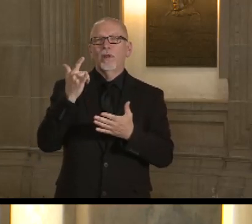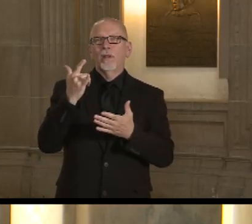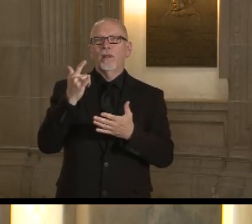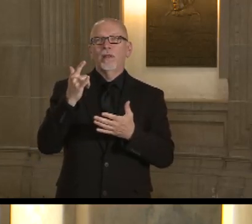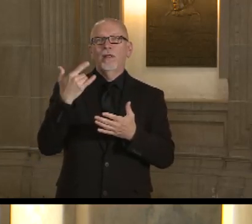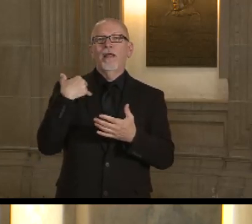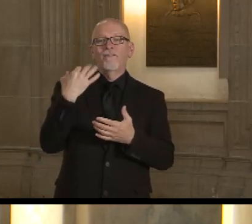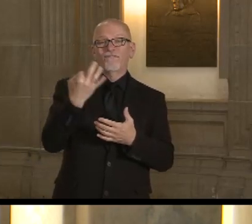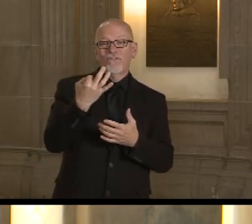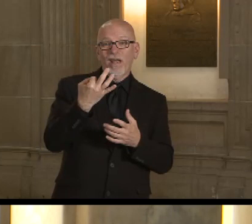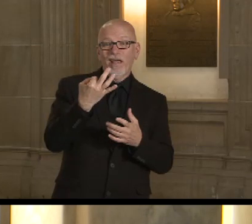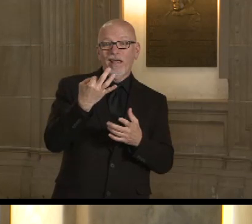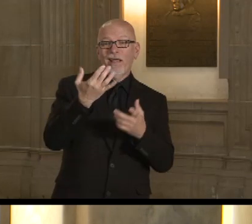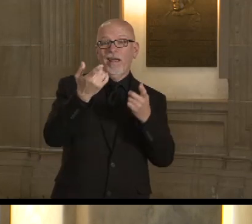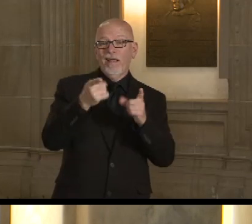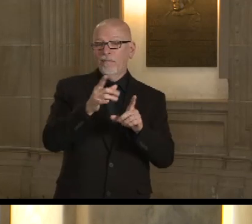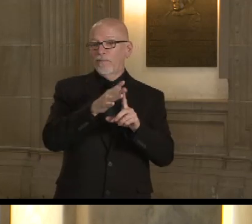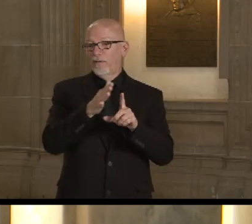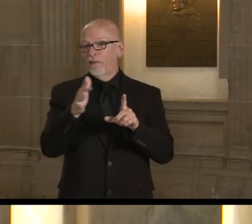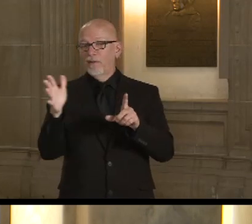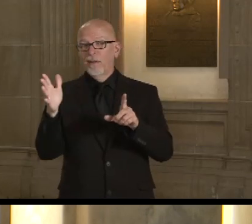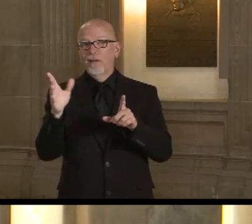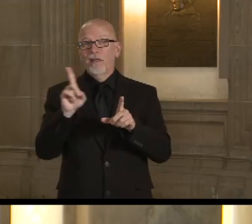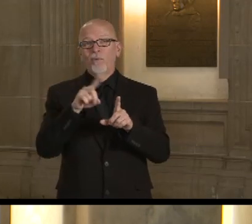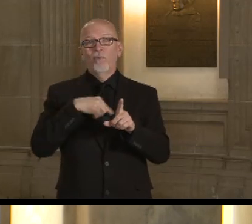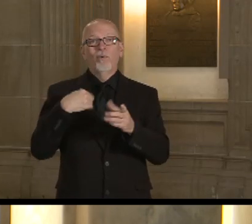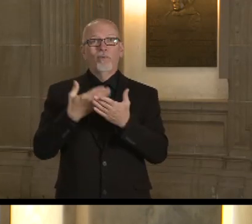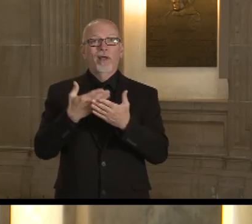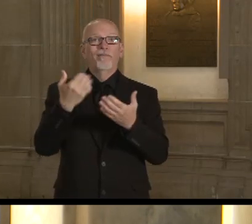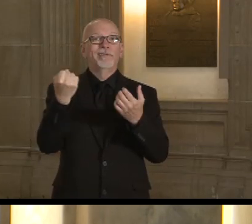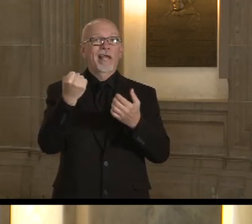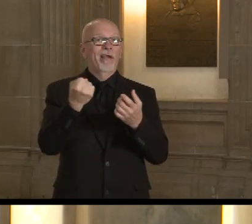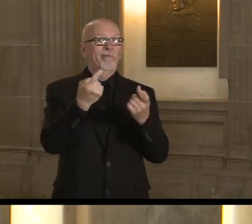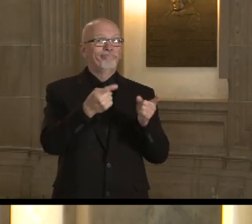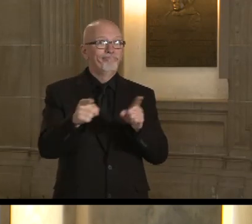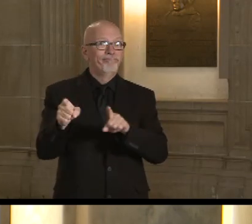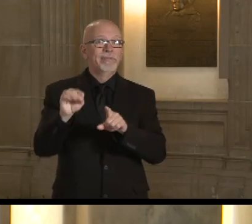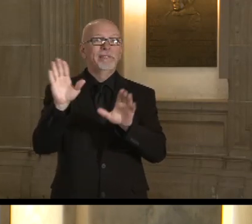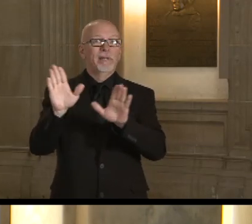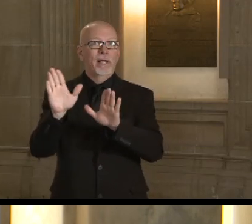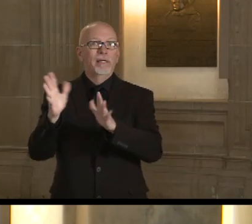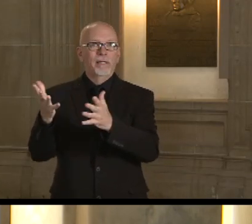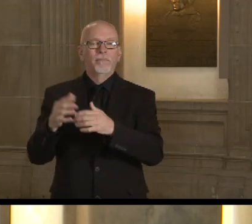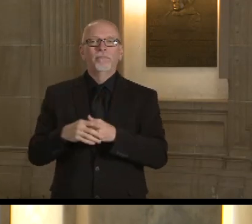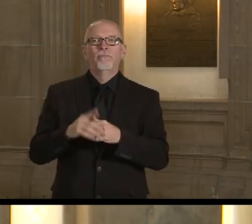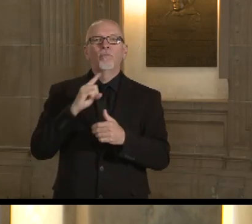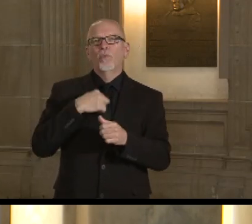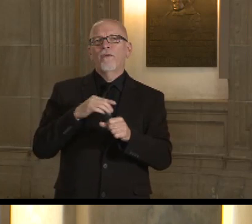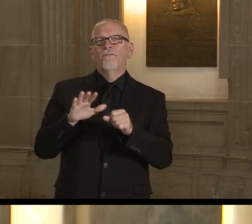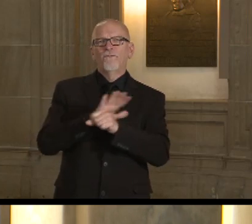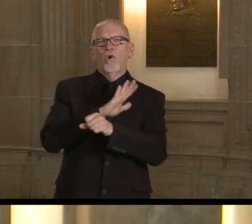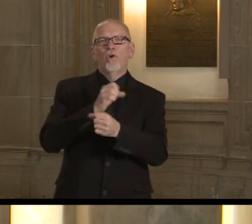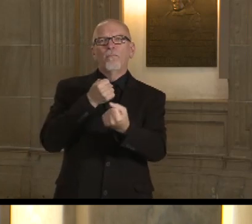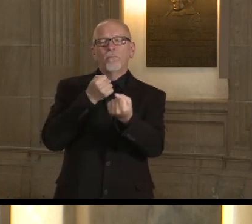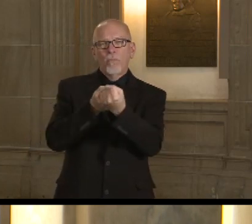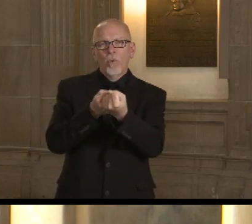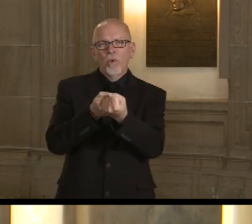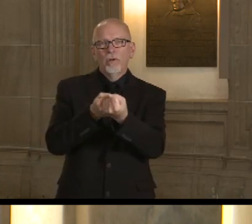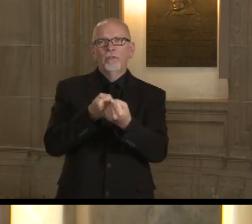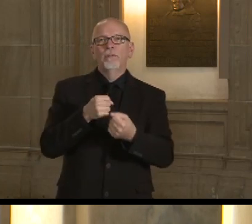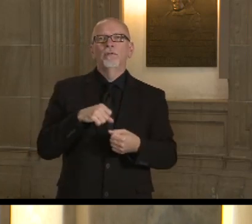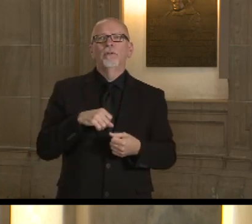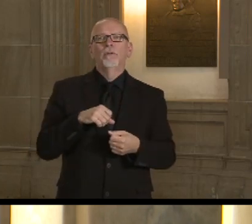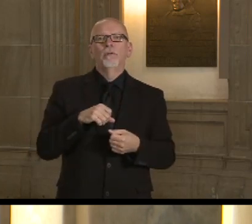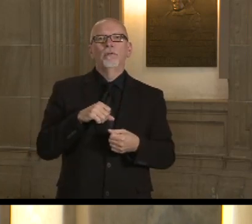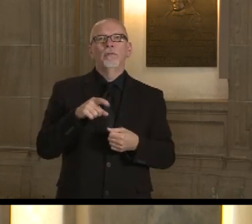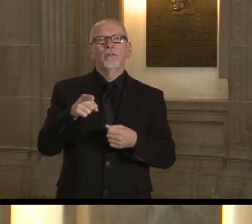were Friday, and that's where we arrived on Saturday and Sunday as well. Fully support